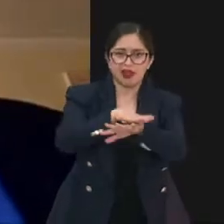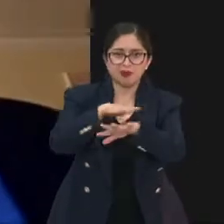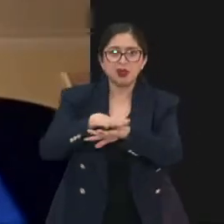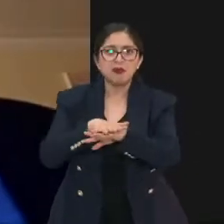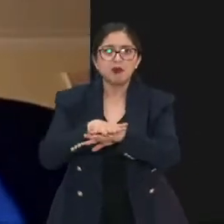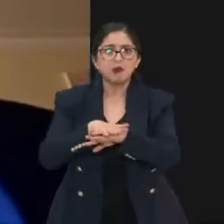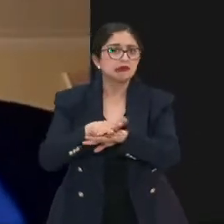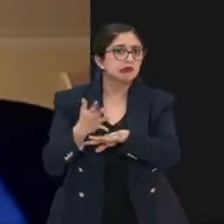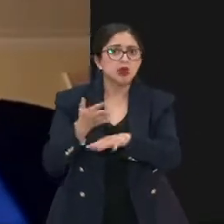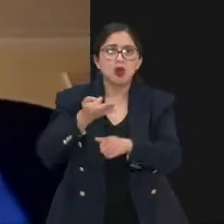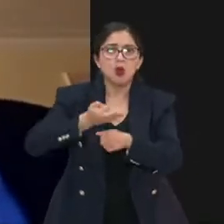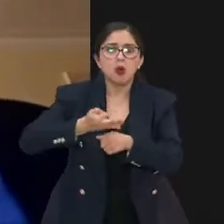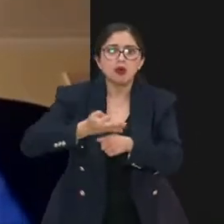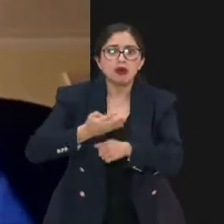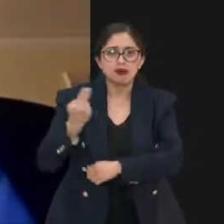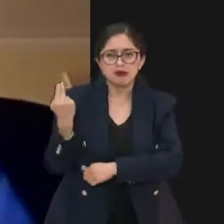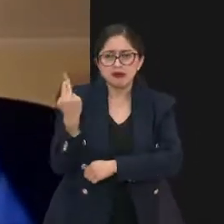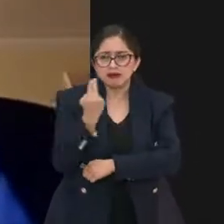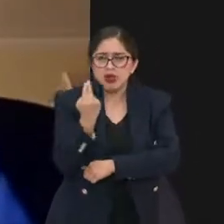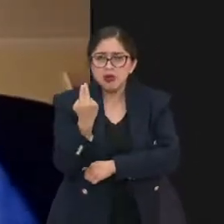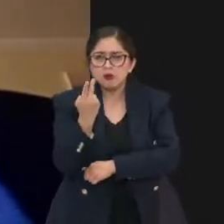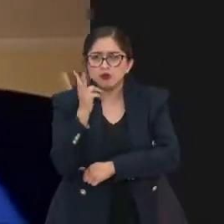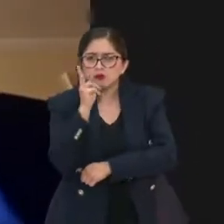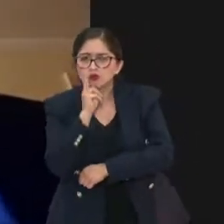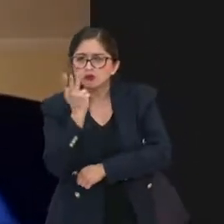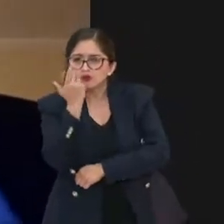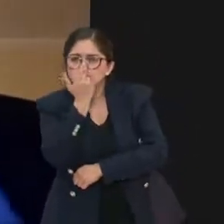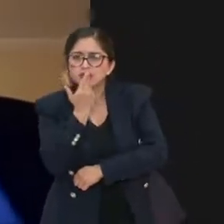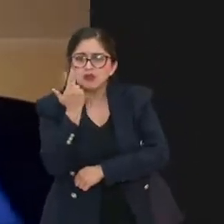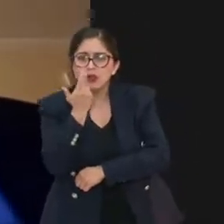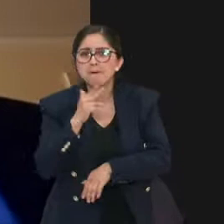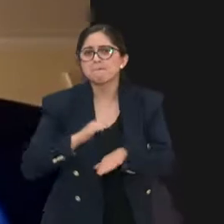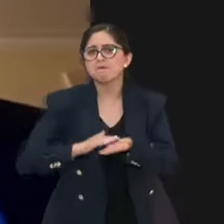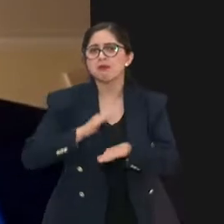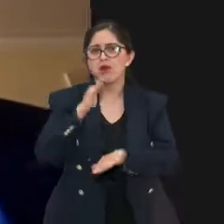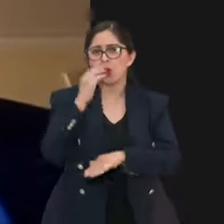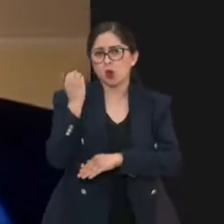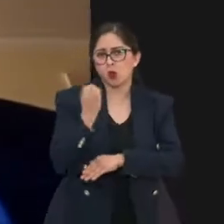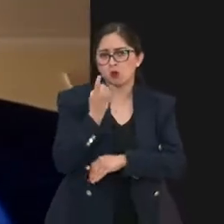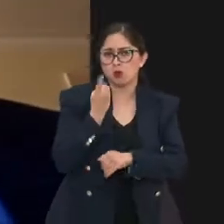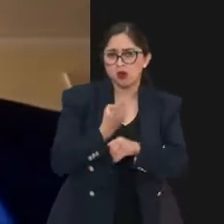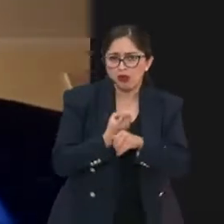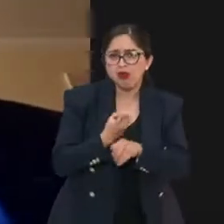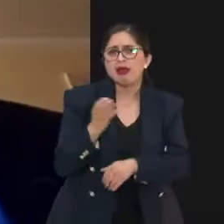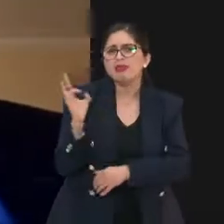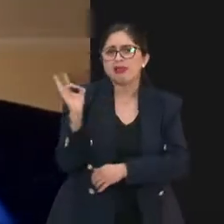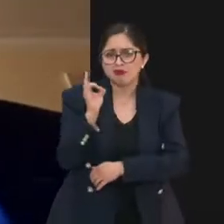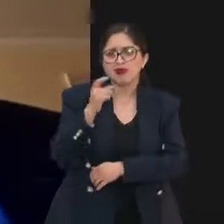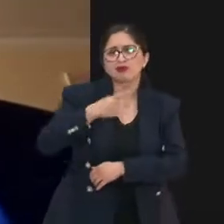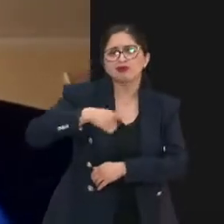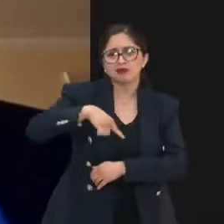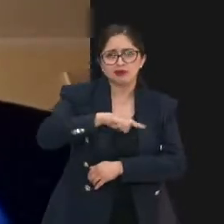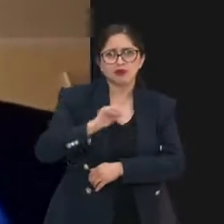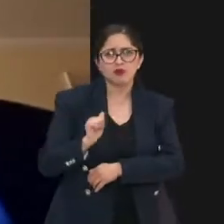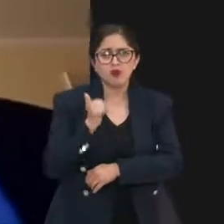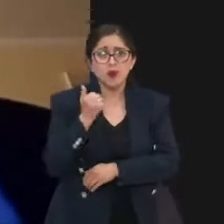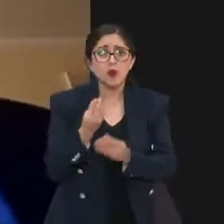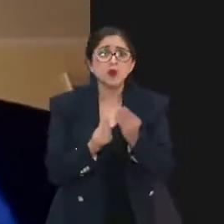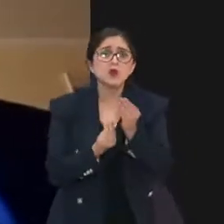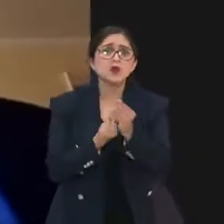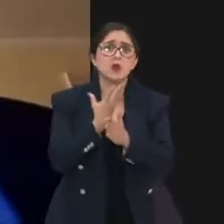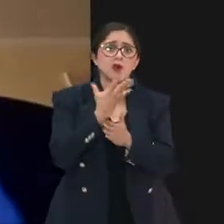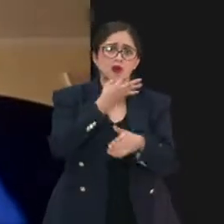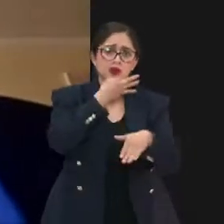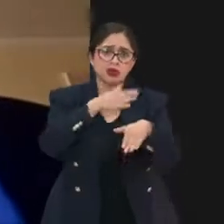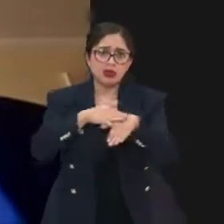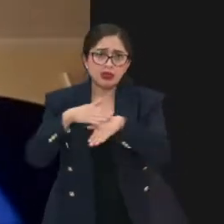times, it is when we have more possibilities that we need, if we need